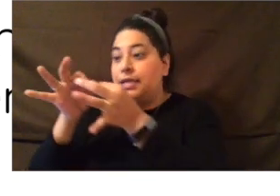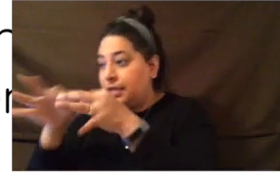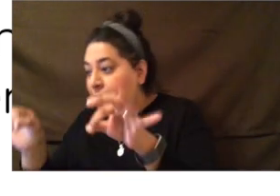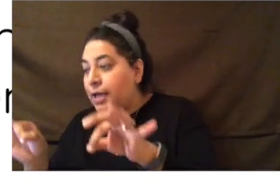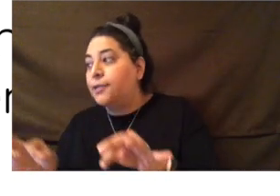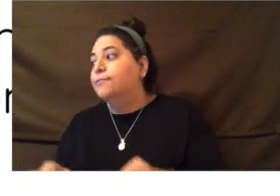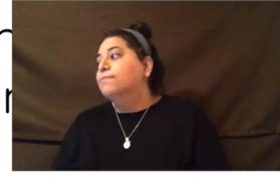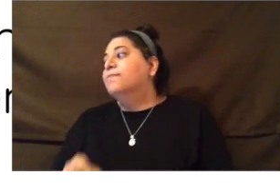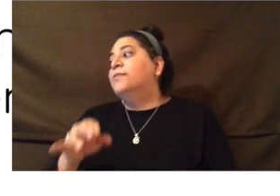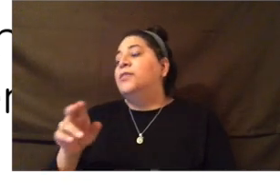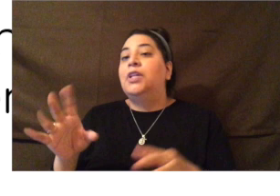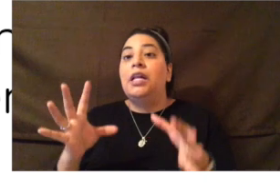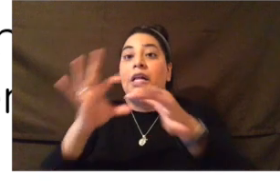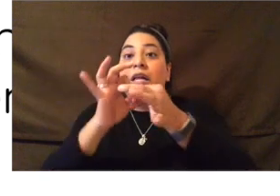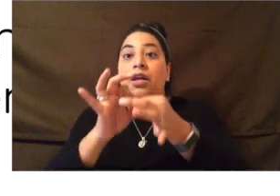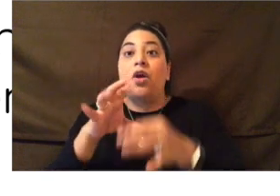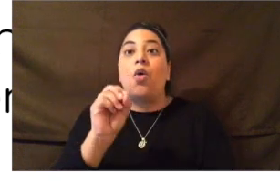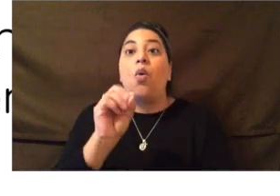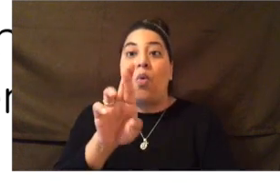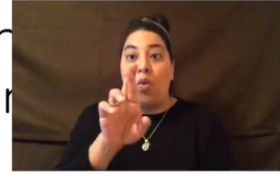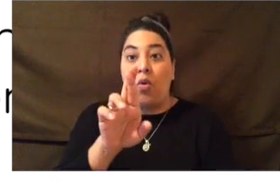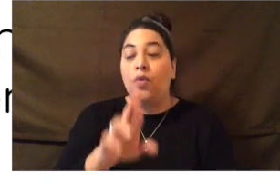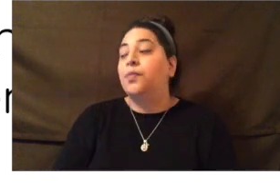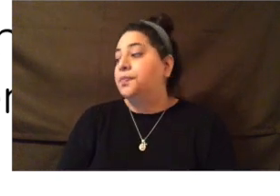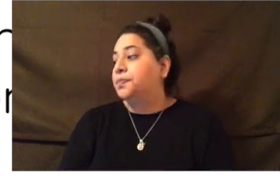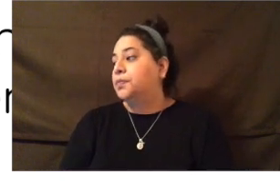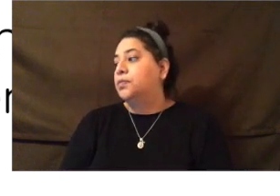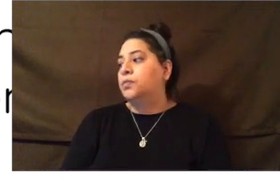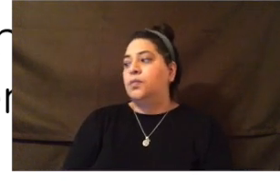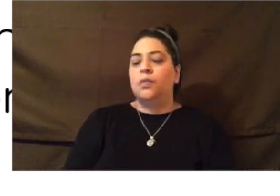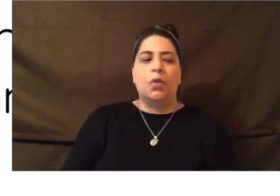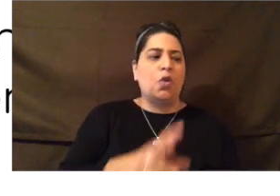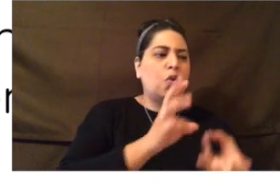2 independent clauses. We could go to the zoo. We could go to the swimming pool.